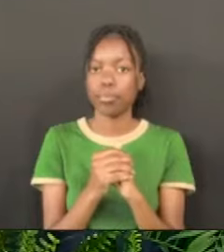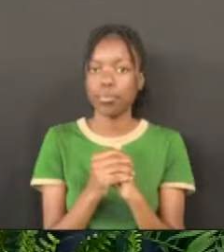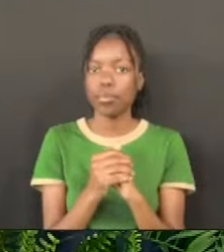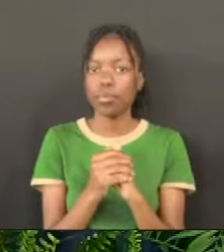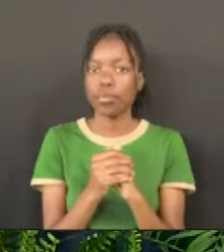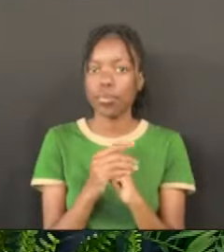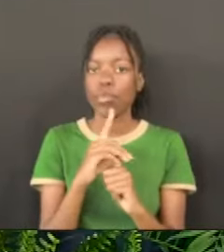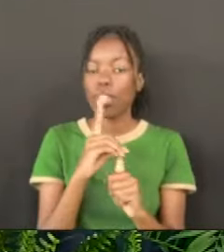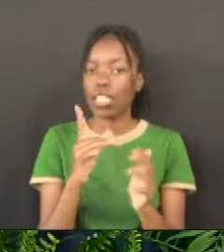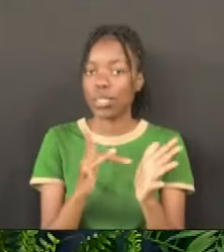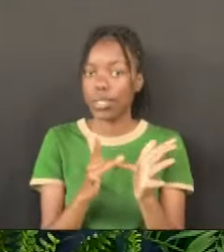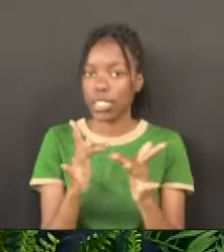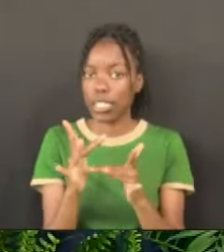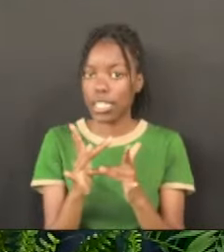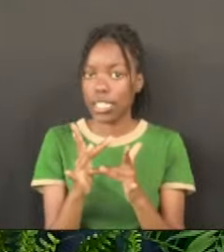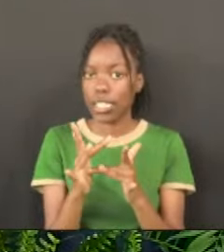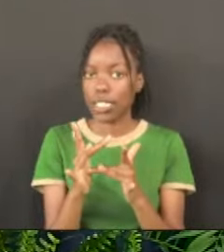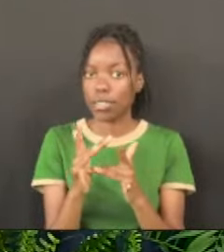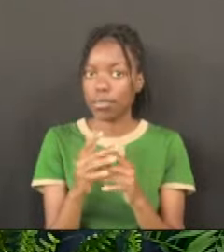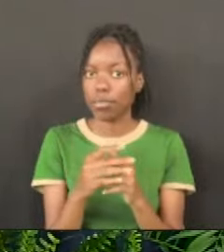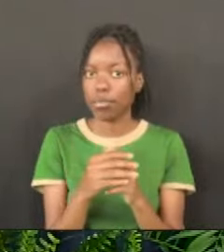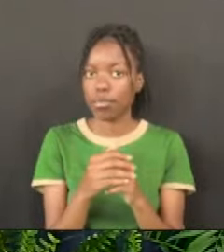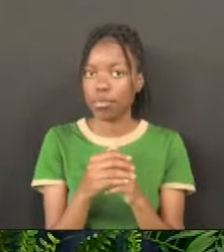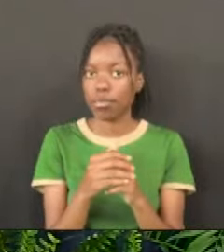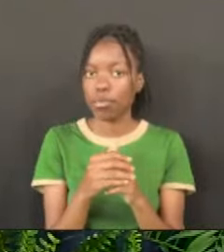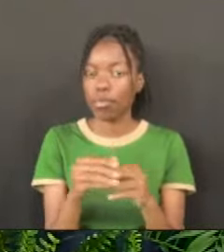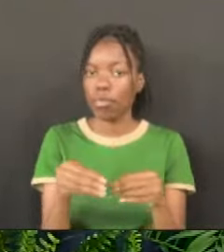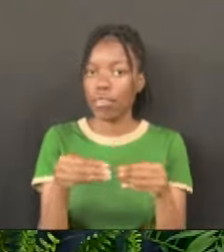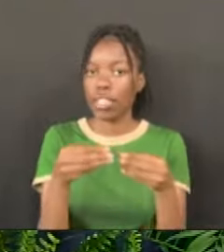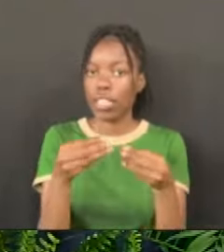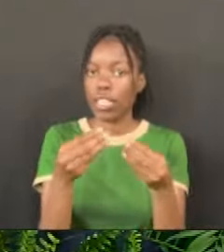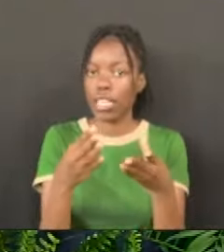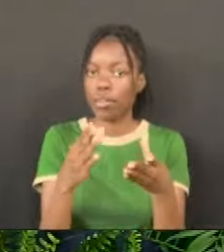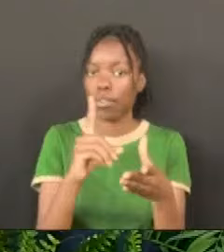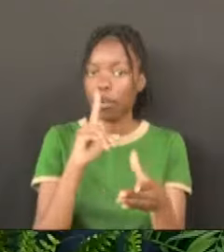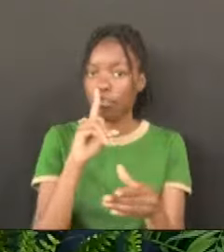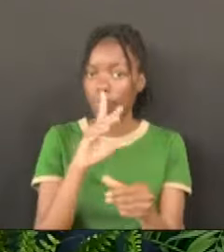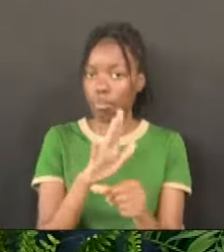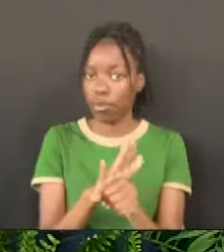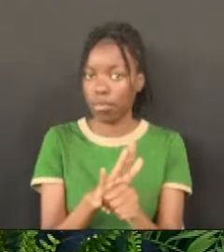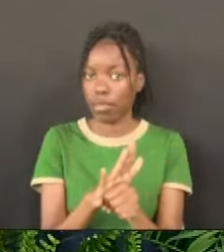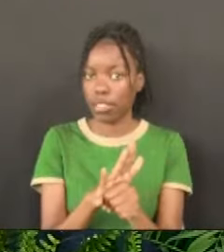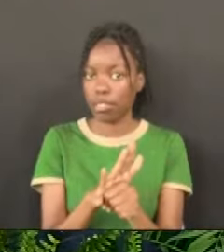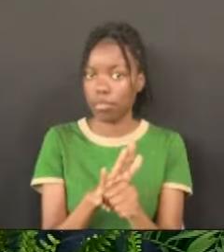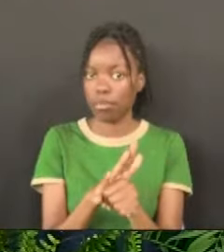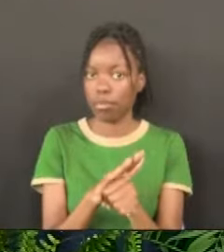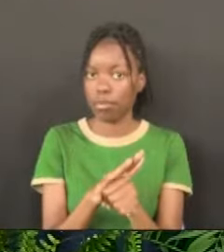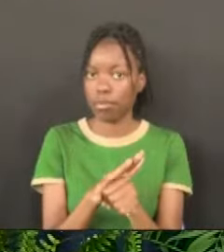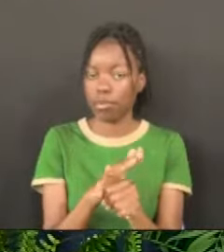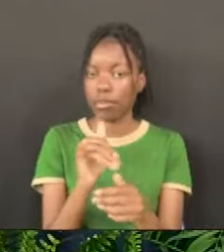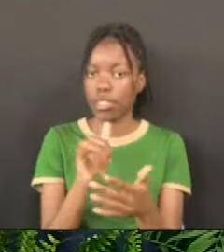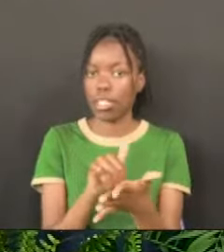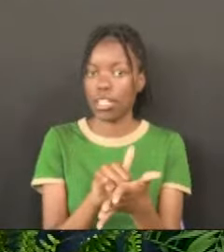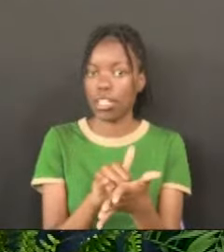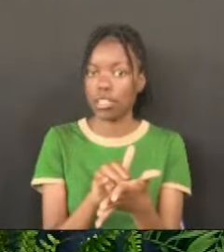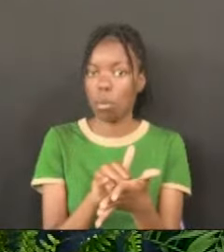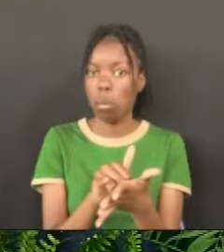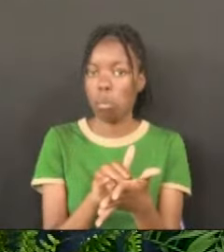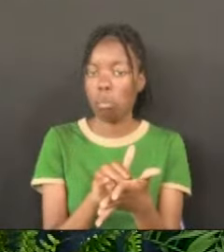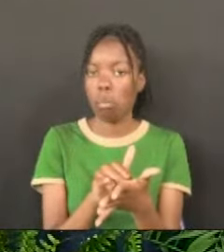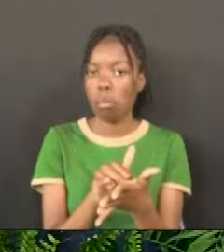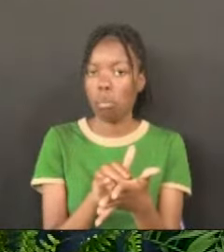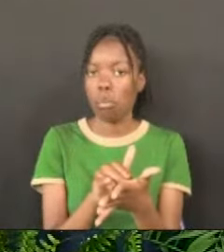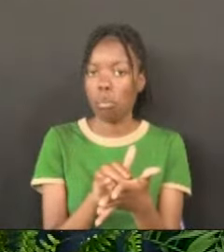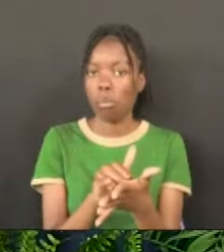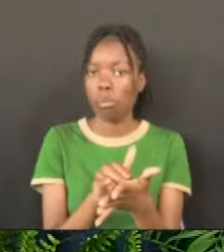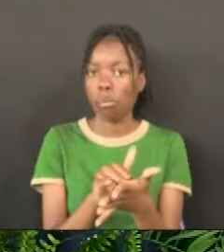So Jesus gives them a promise that even though